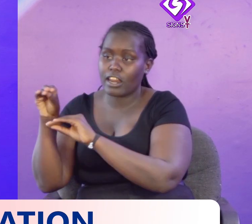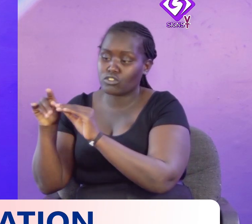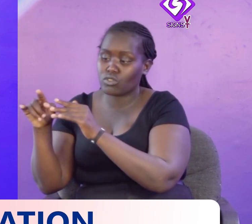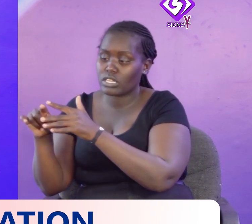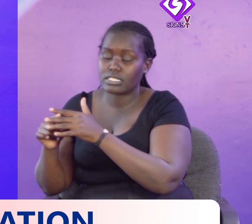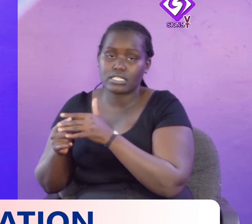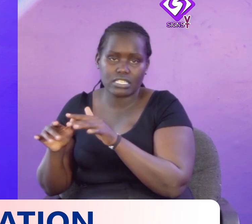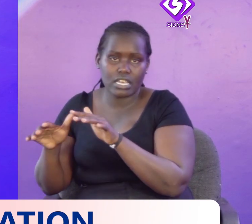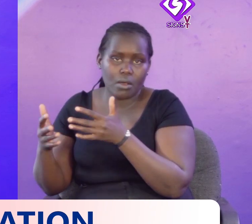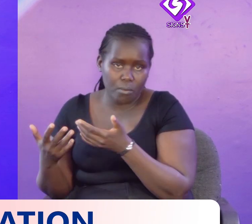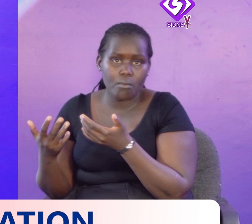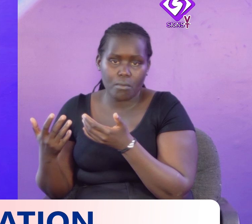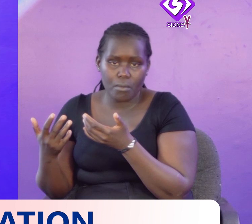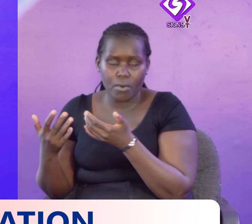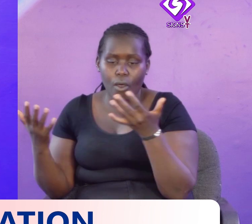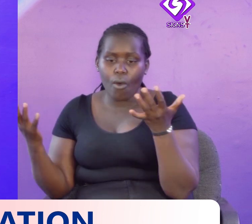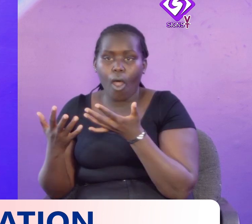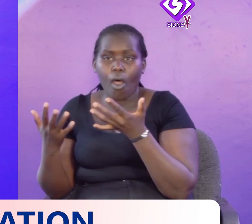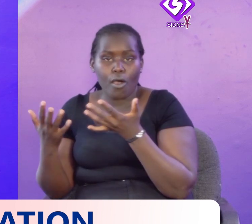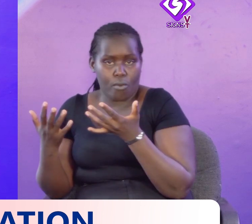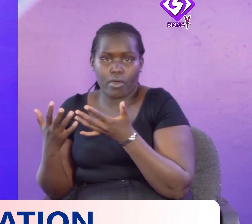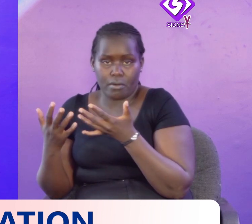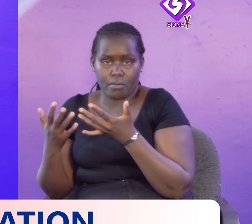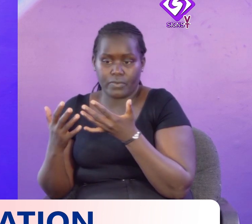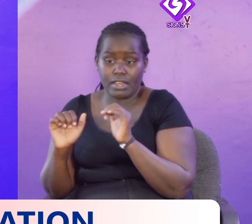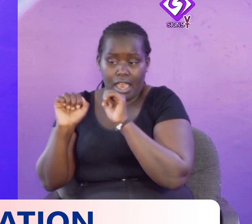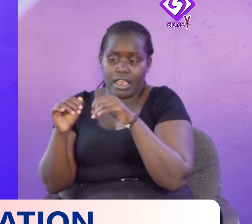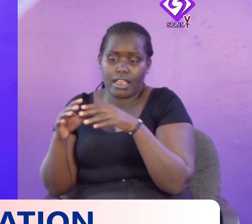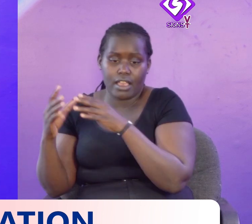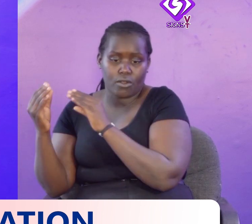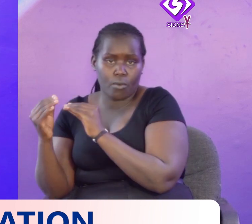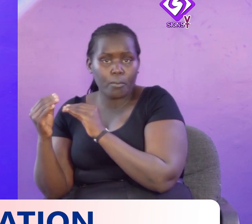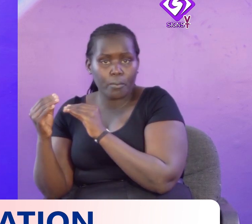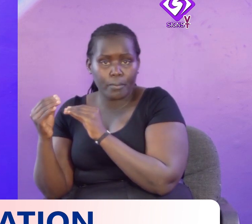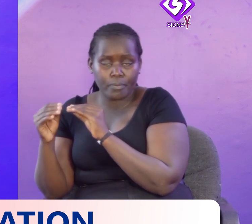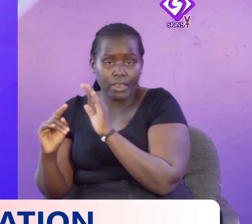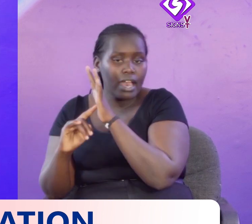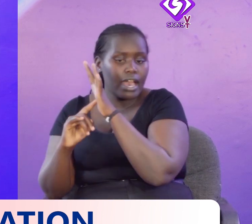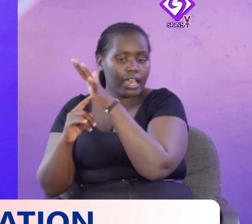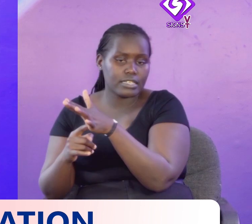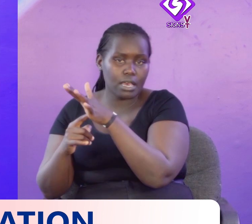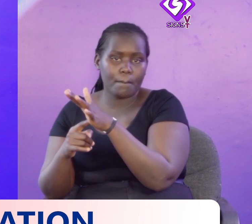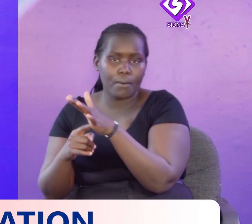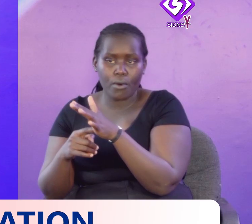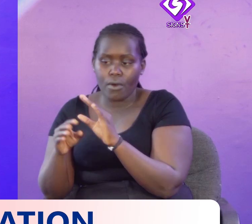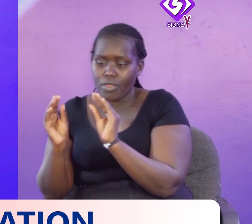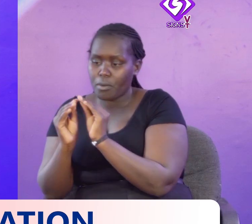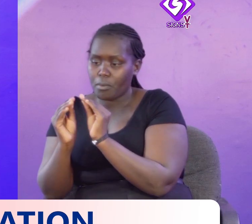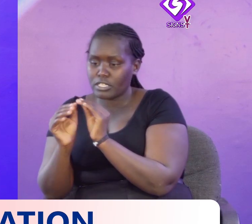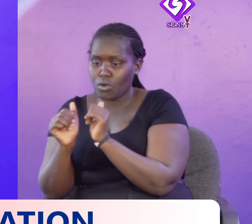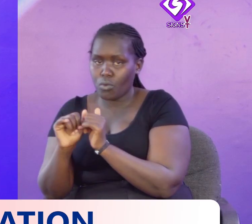to look like, where is it that I can go? Have you heard of, for example, the meeting Jubilee had the other